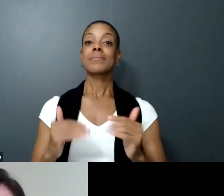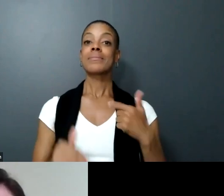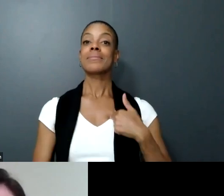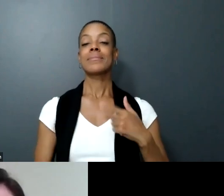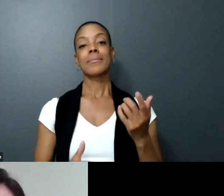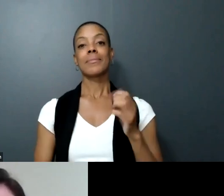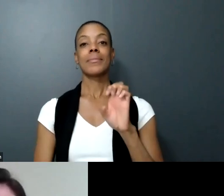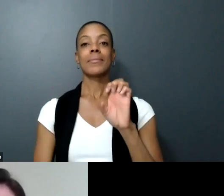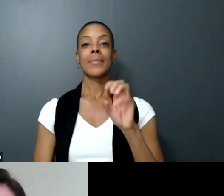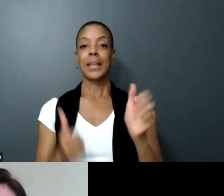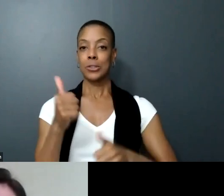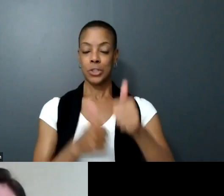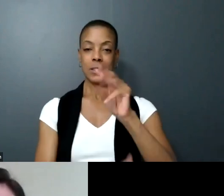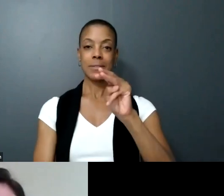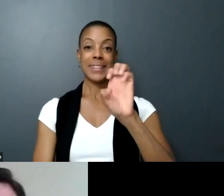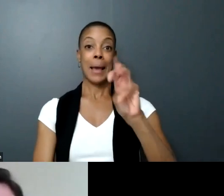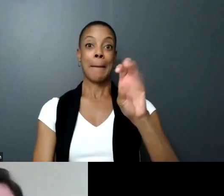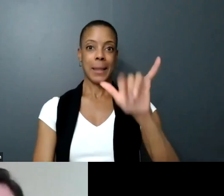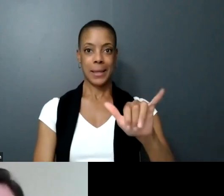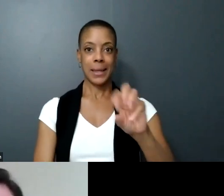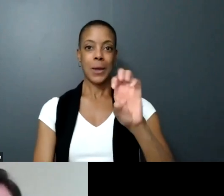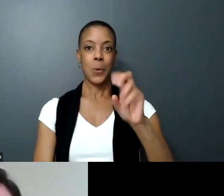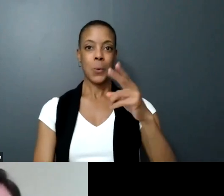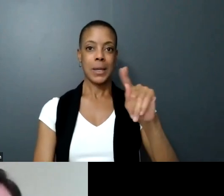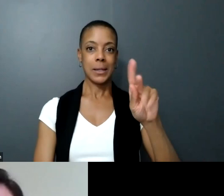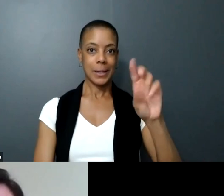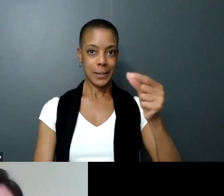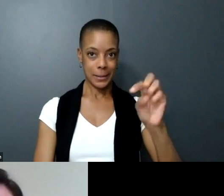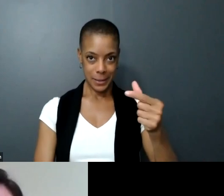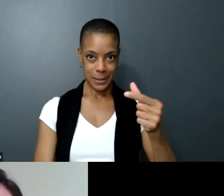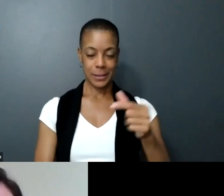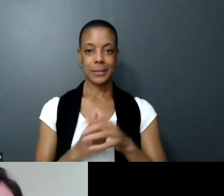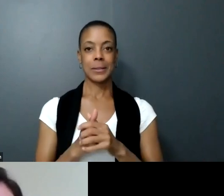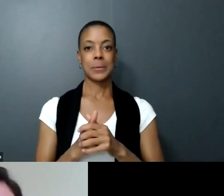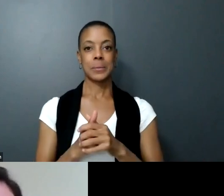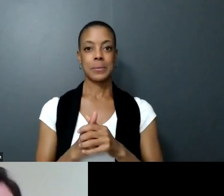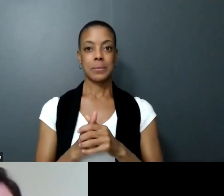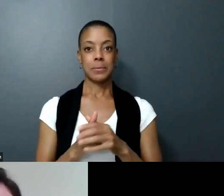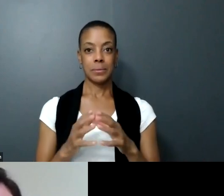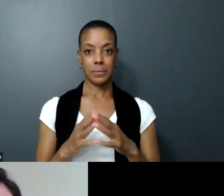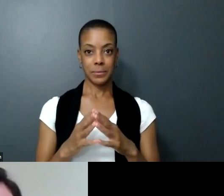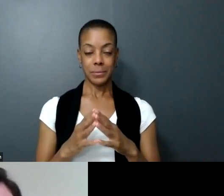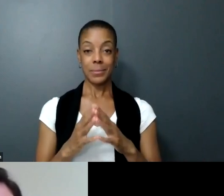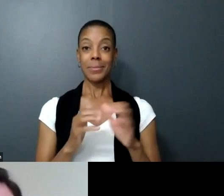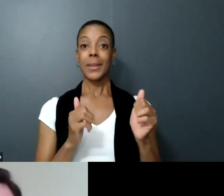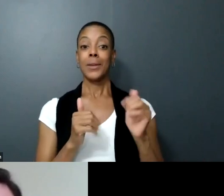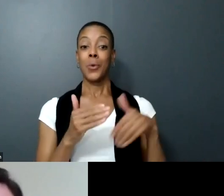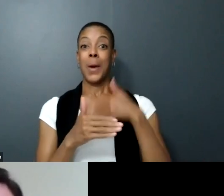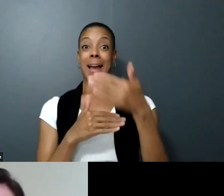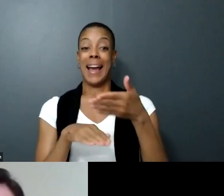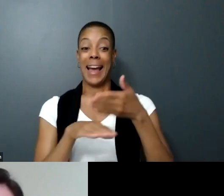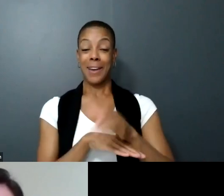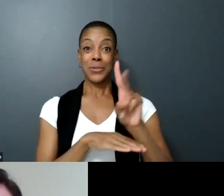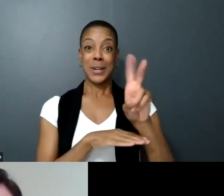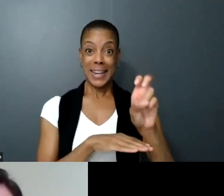First Nation of the Moose Clan. Chief Laraka thought that following Grand Chief Niganab was difficult, but try and going